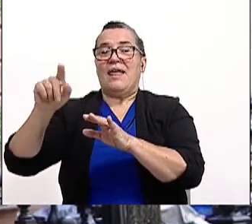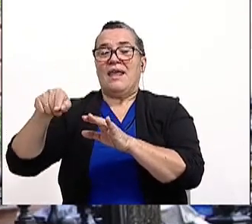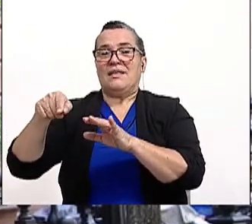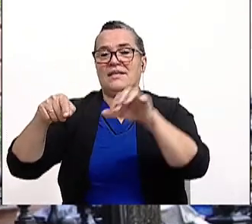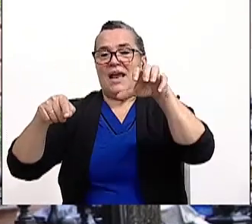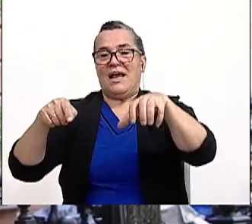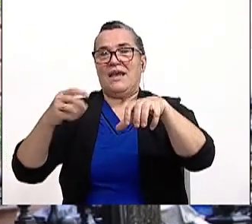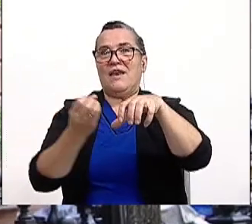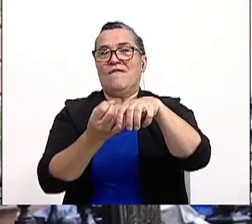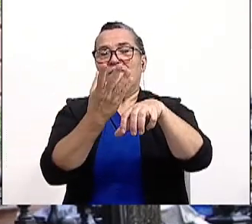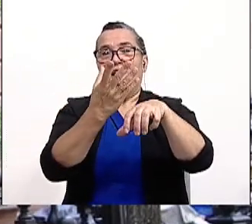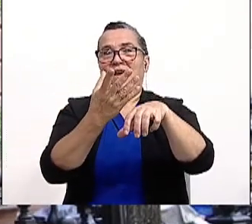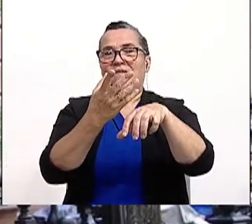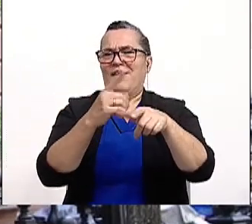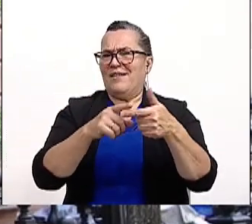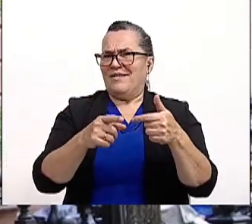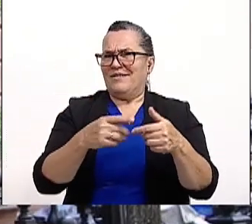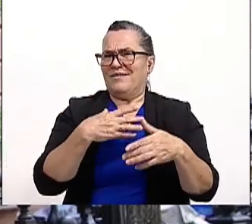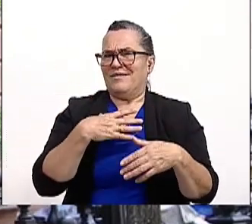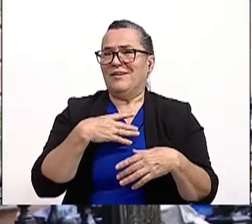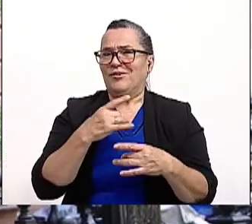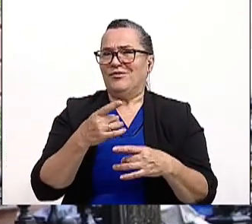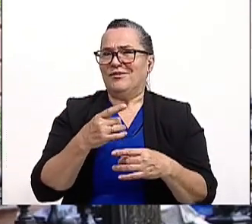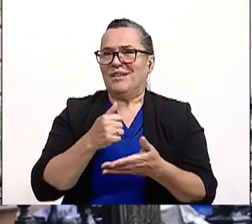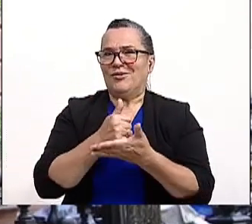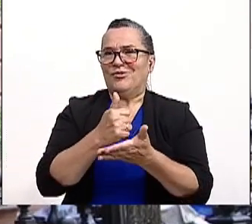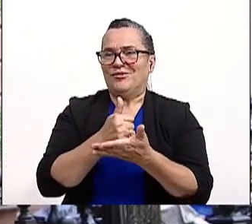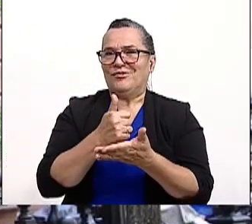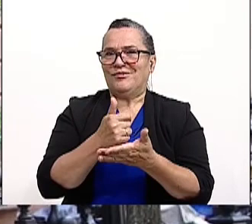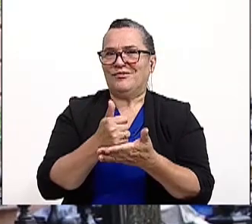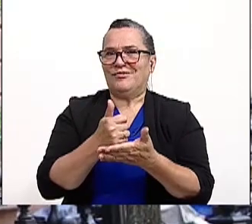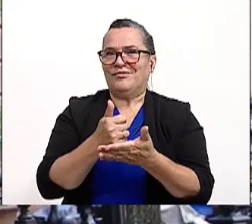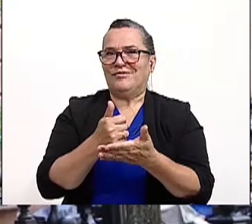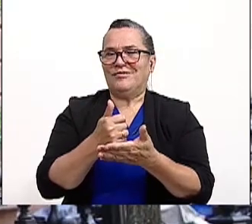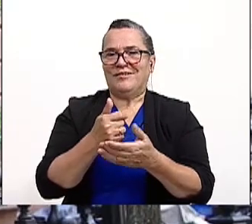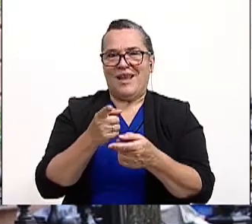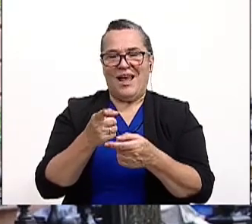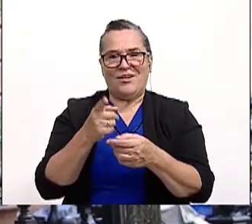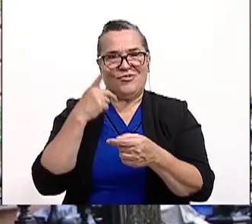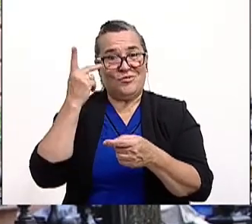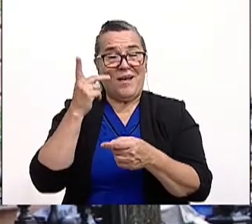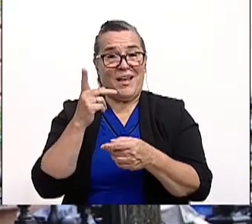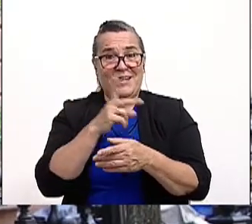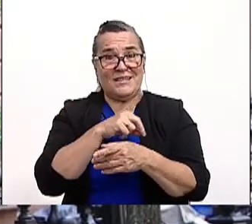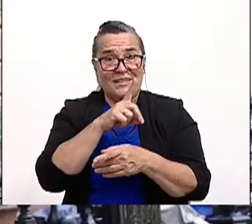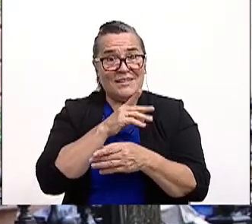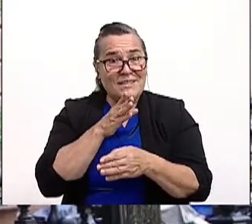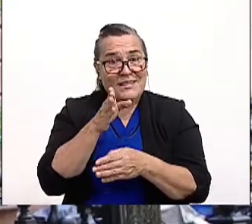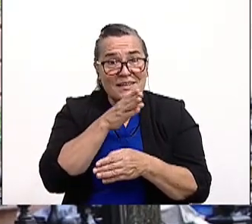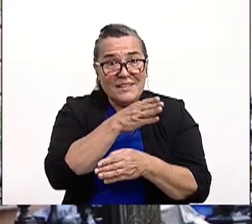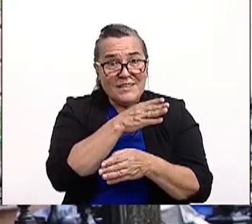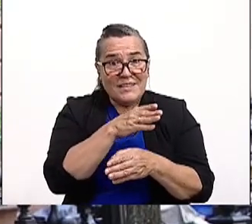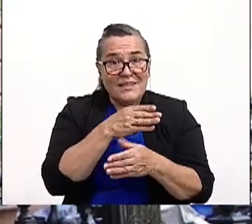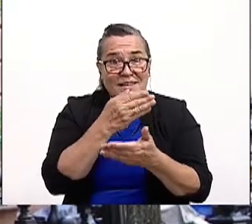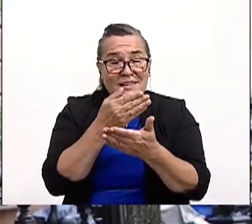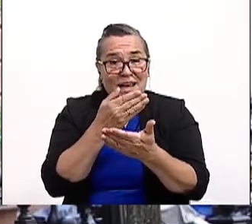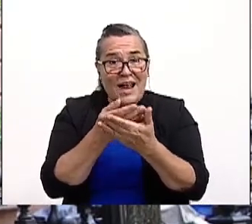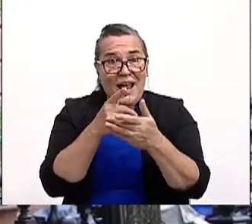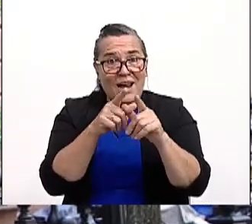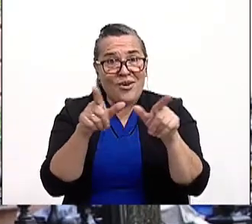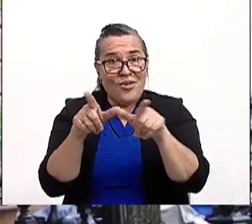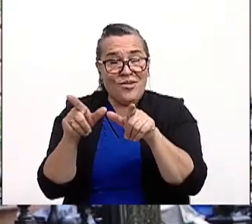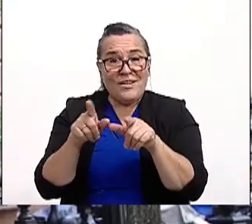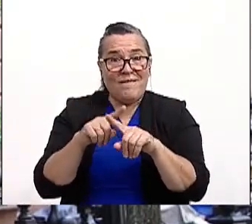was it? Did you like to help your parents giving directions and getting to different places?